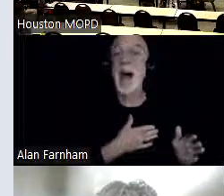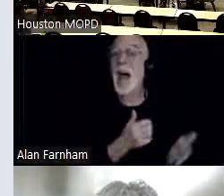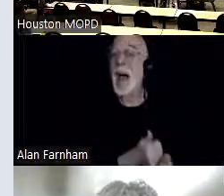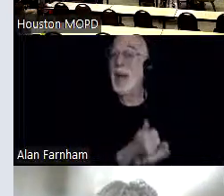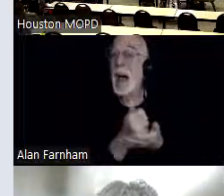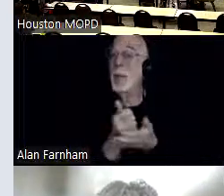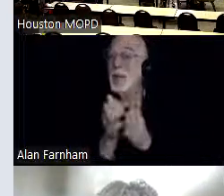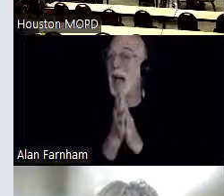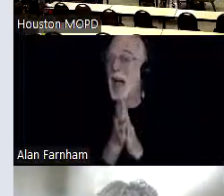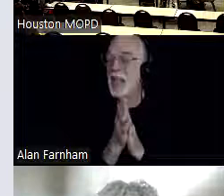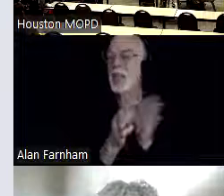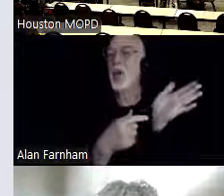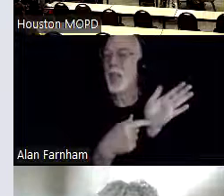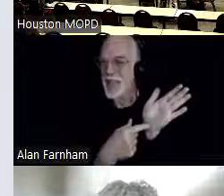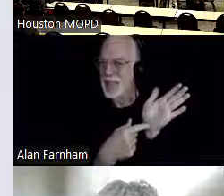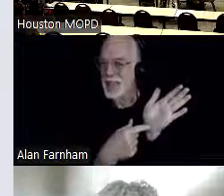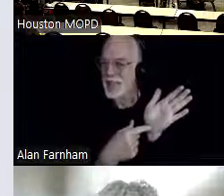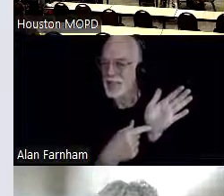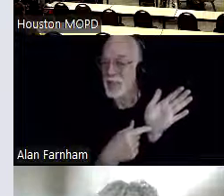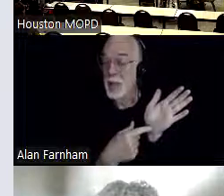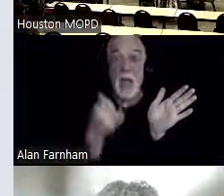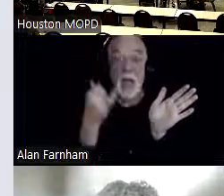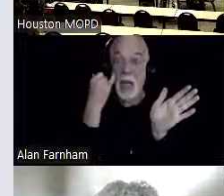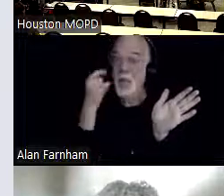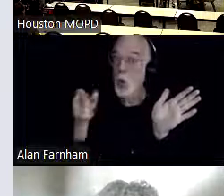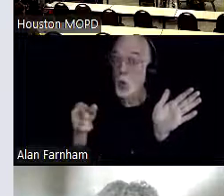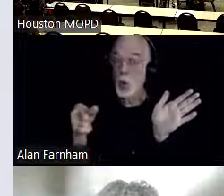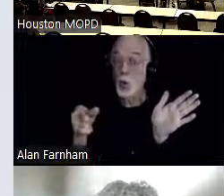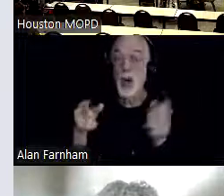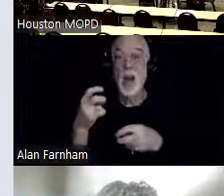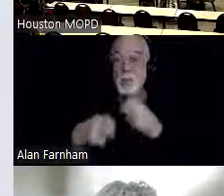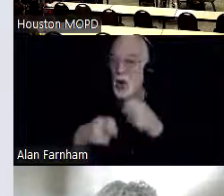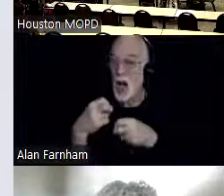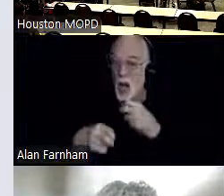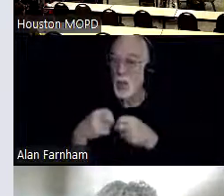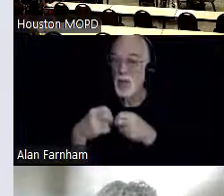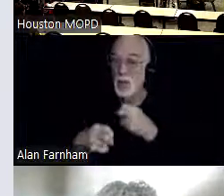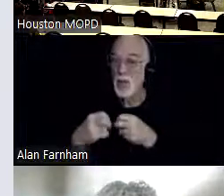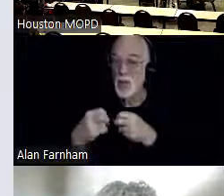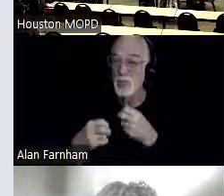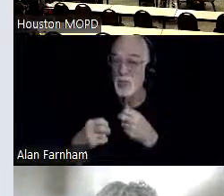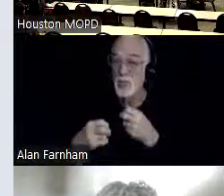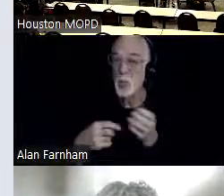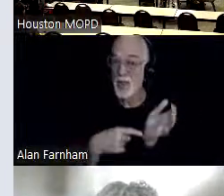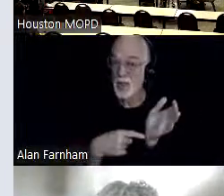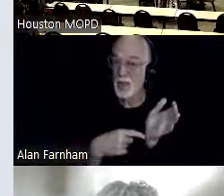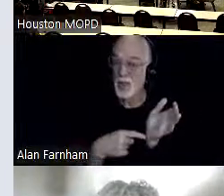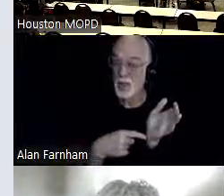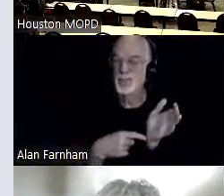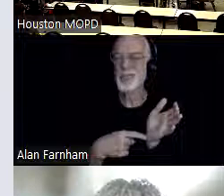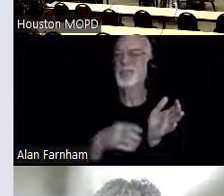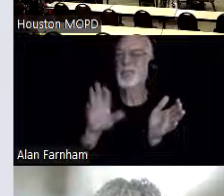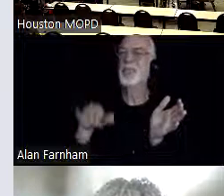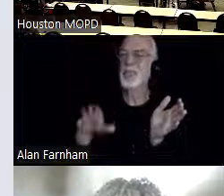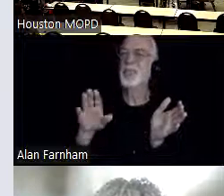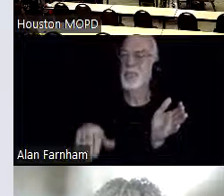for this. And if you find difficulty outside of that, I would suggest